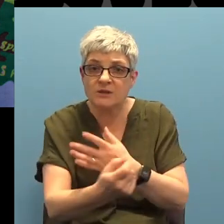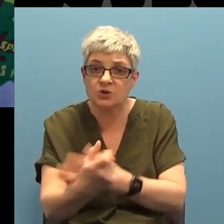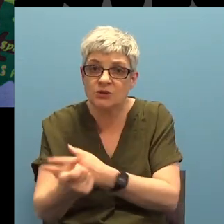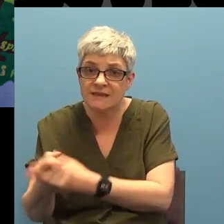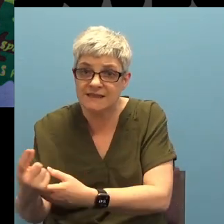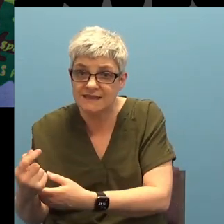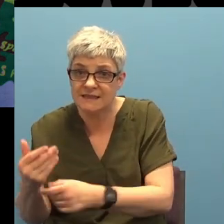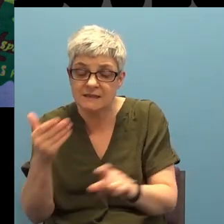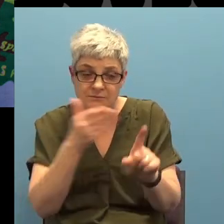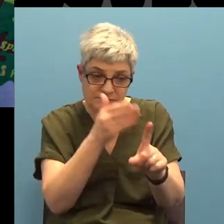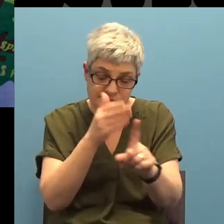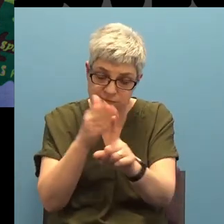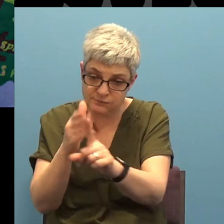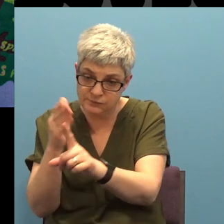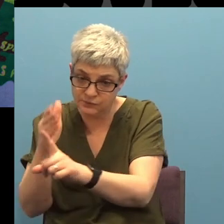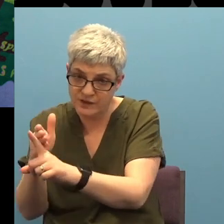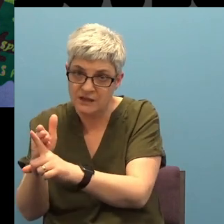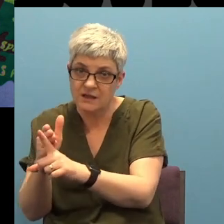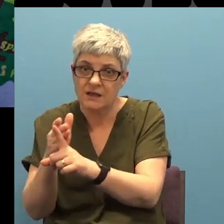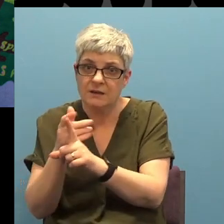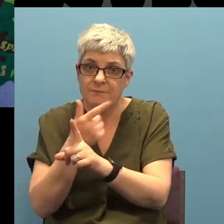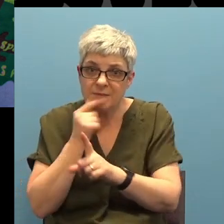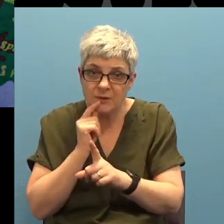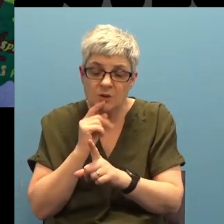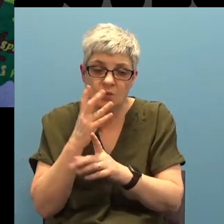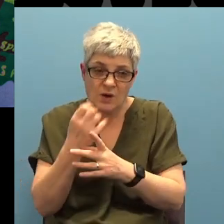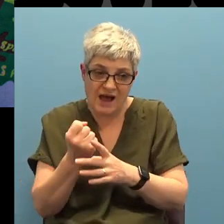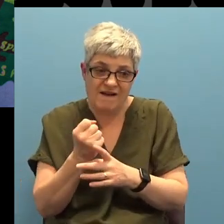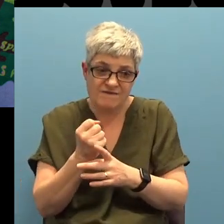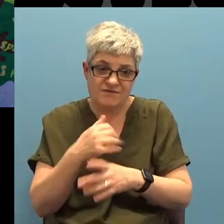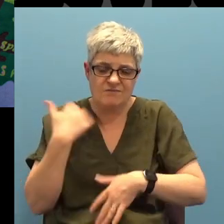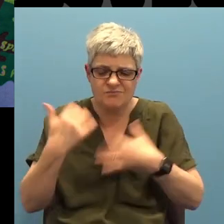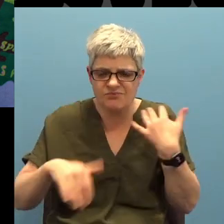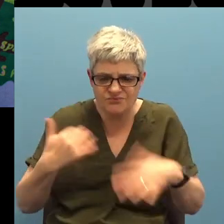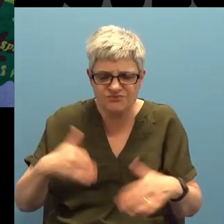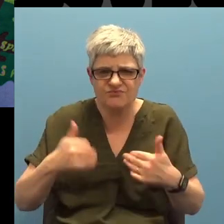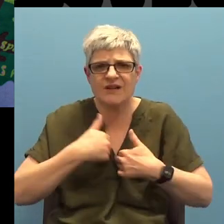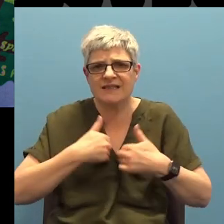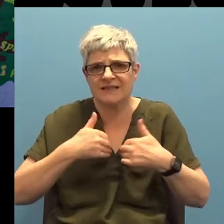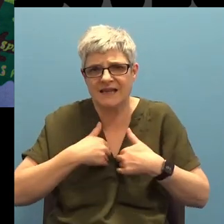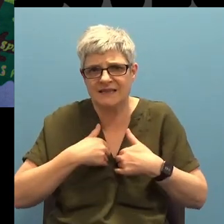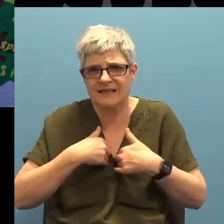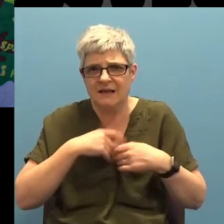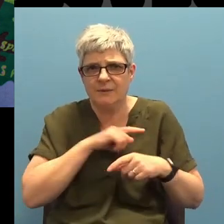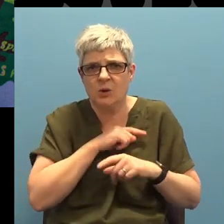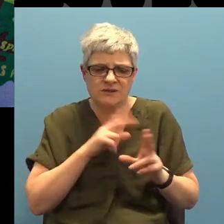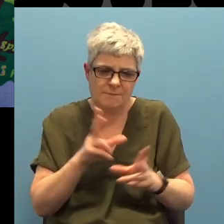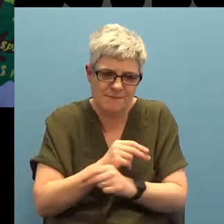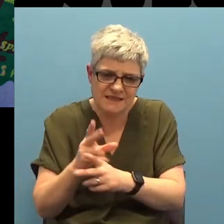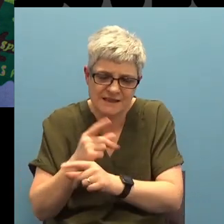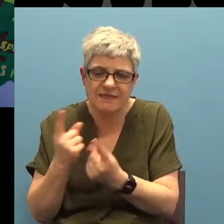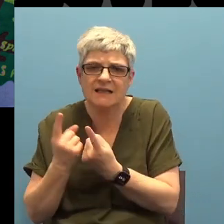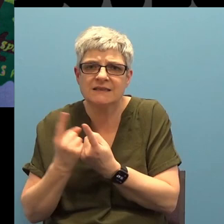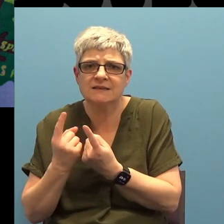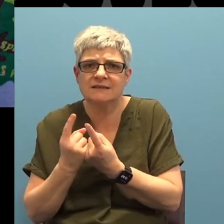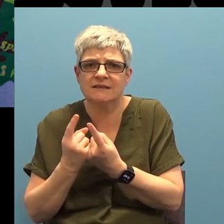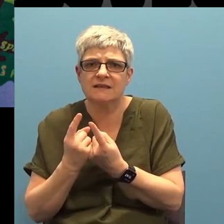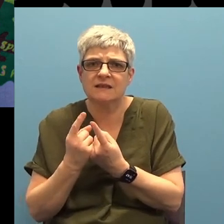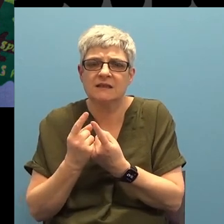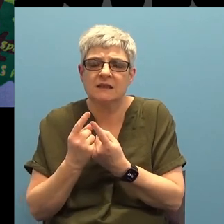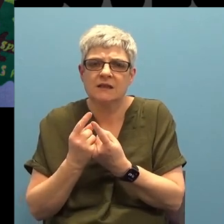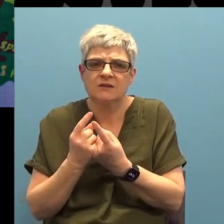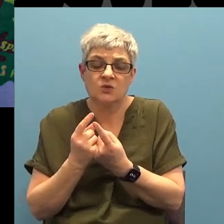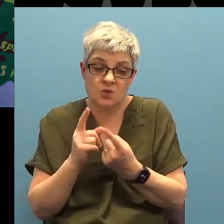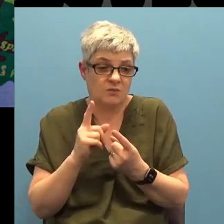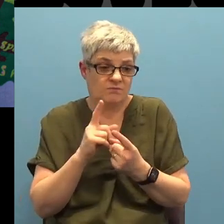to notice those still carrying the hurts of missing out in this recent time? And might we